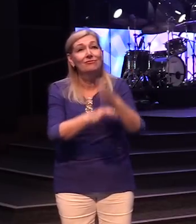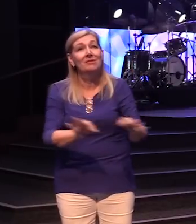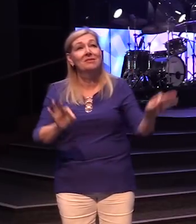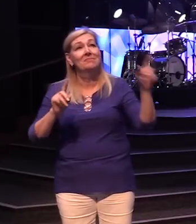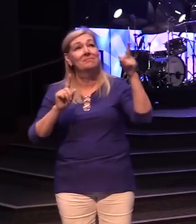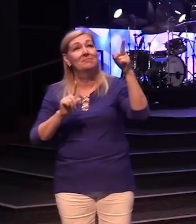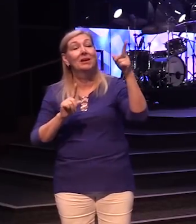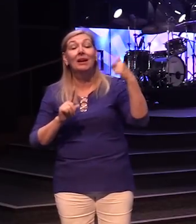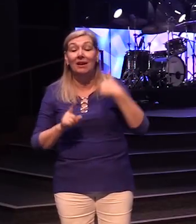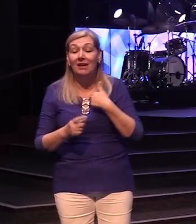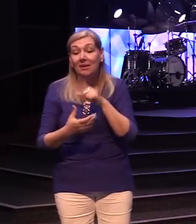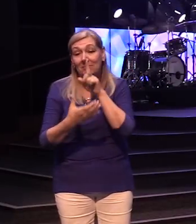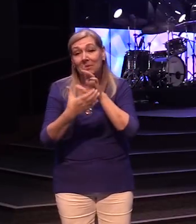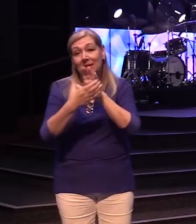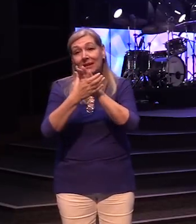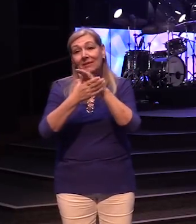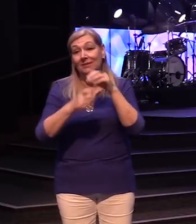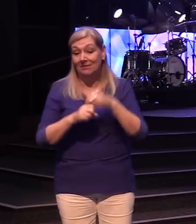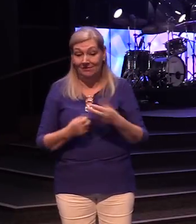I believe in America.